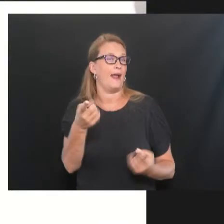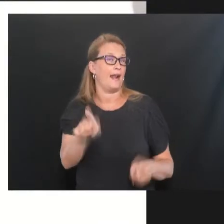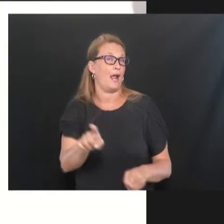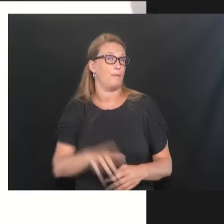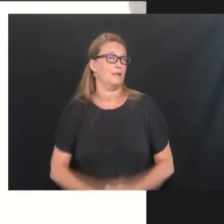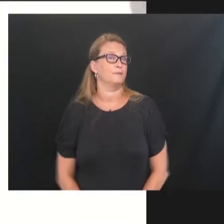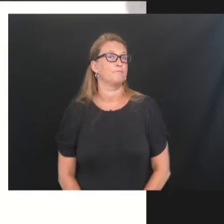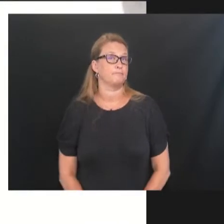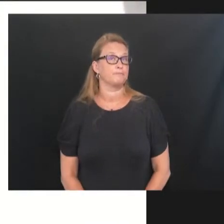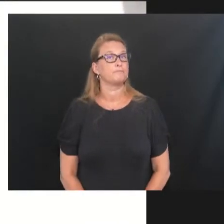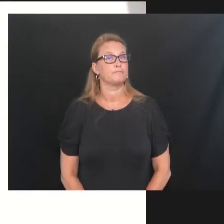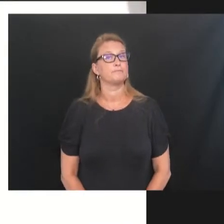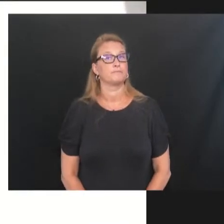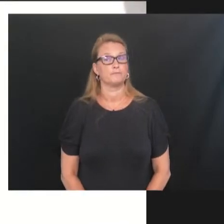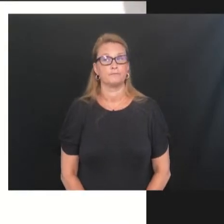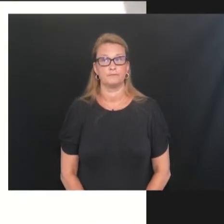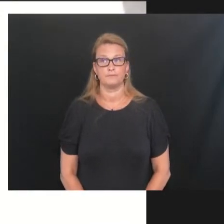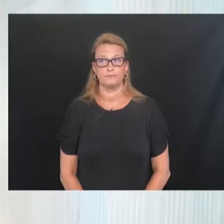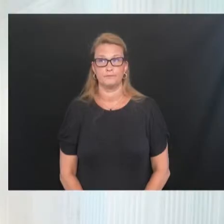increase?